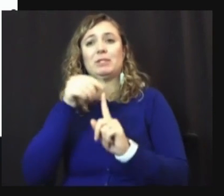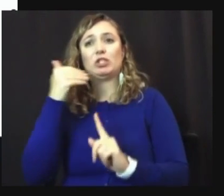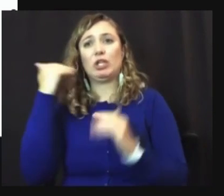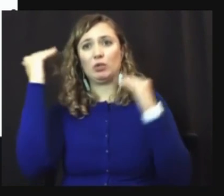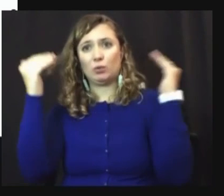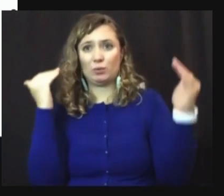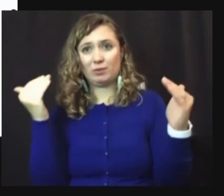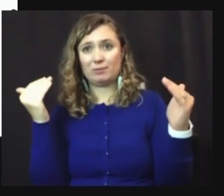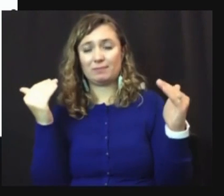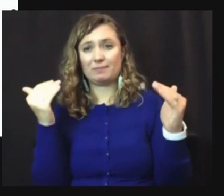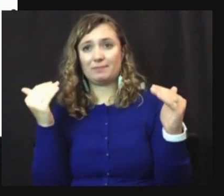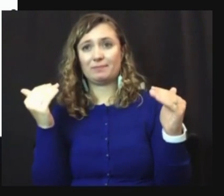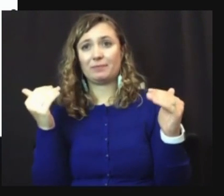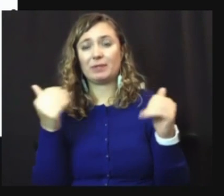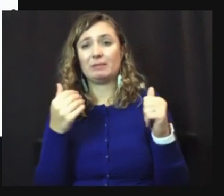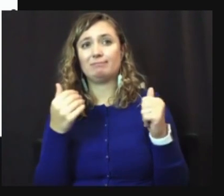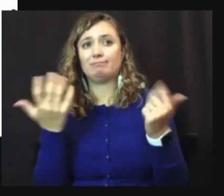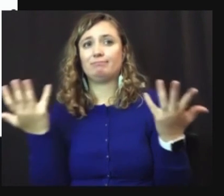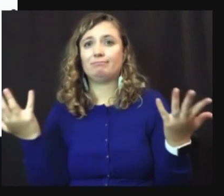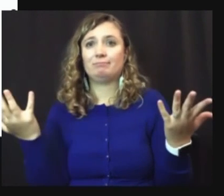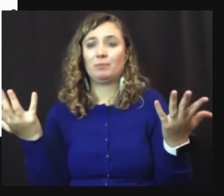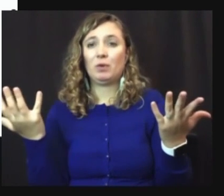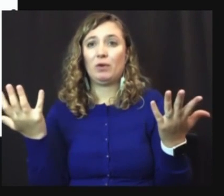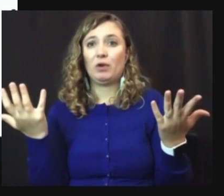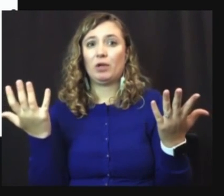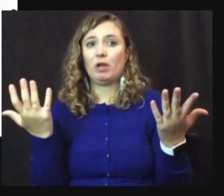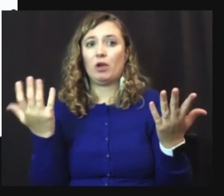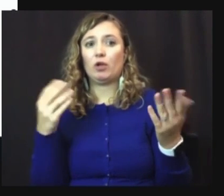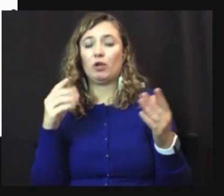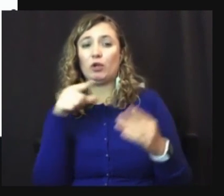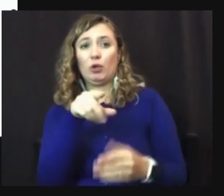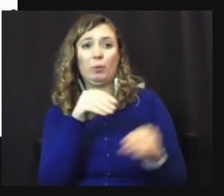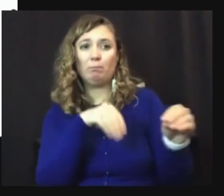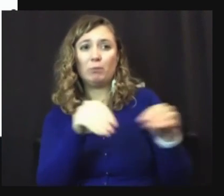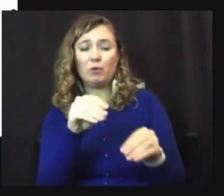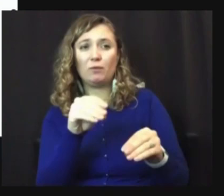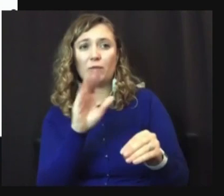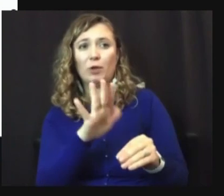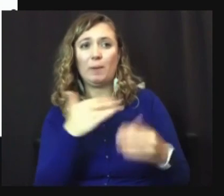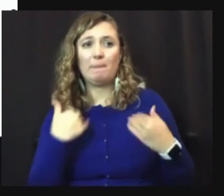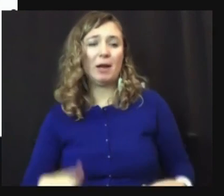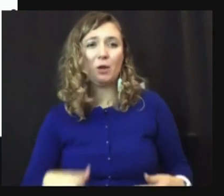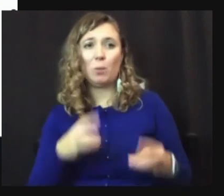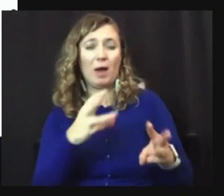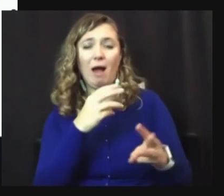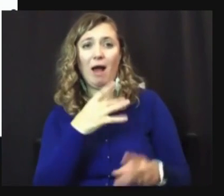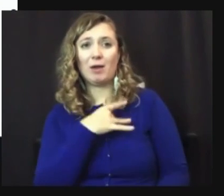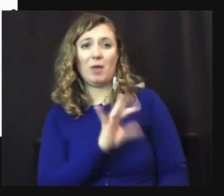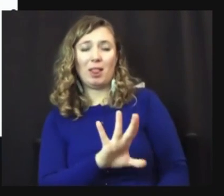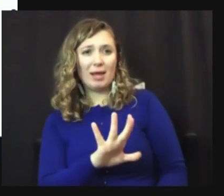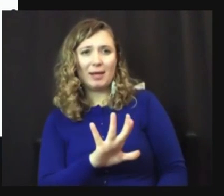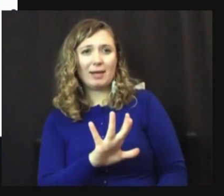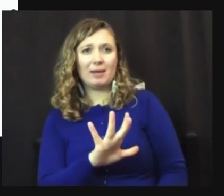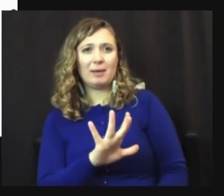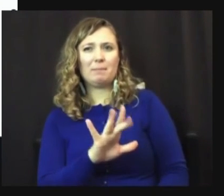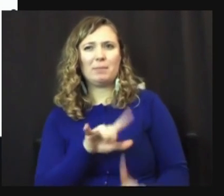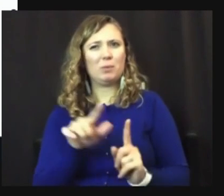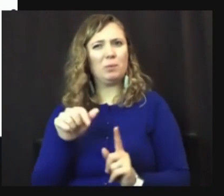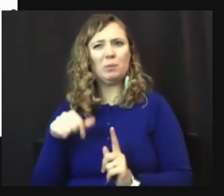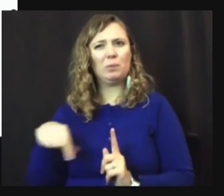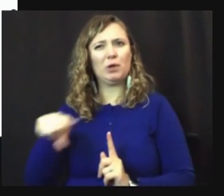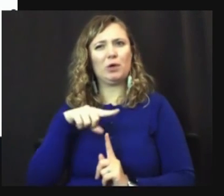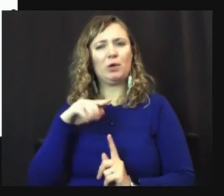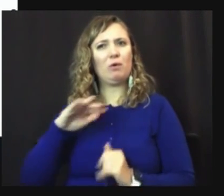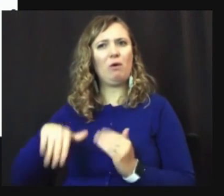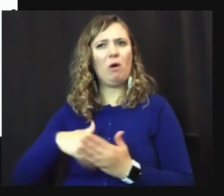in this realm of like you move your body in a way I don't like it, but like we're all moving our bodies in ways that maybe other